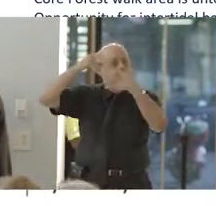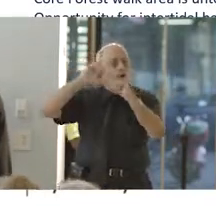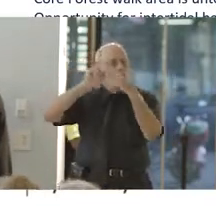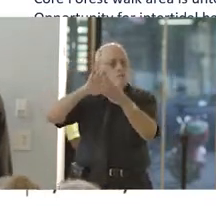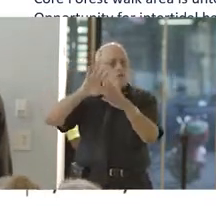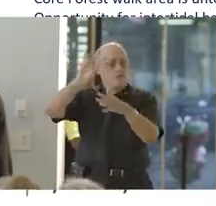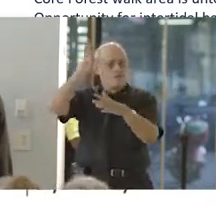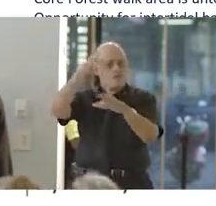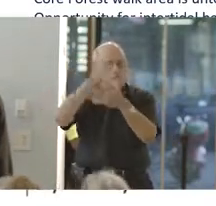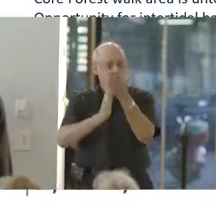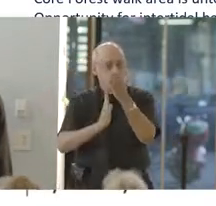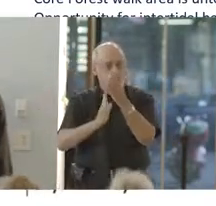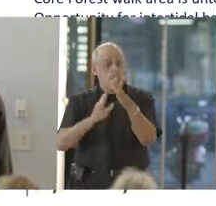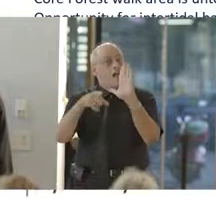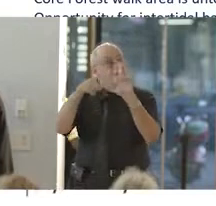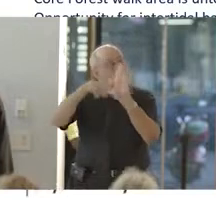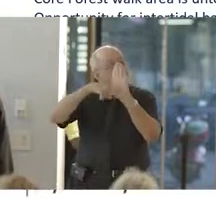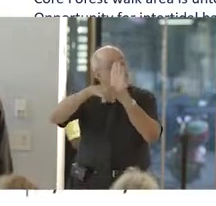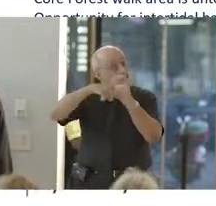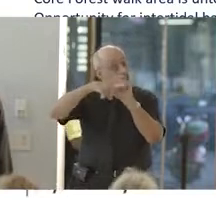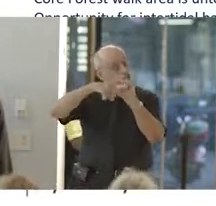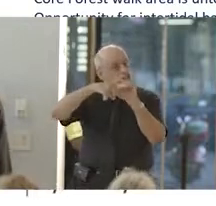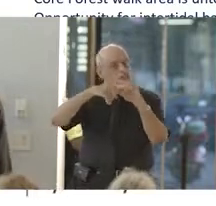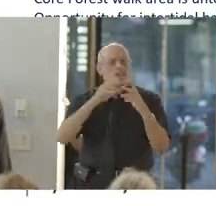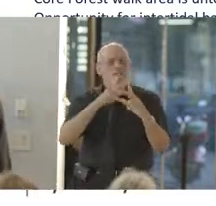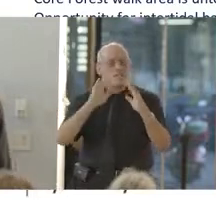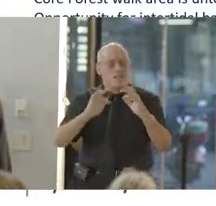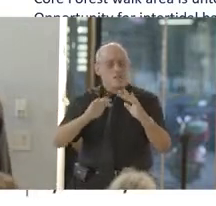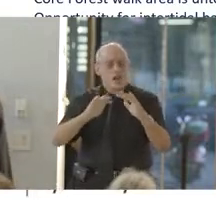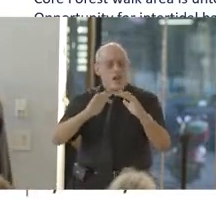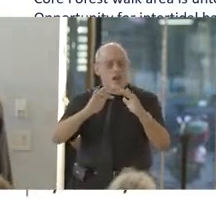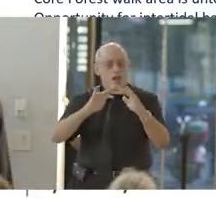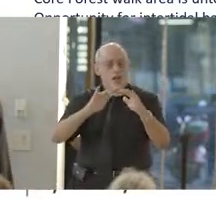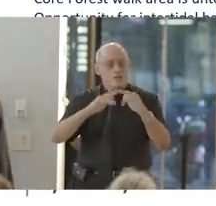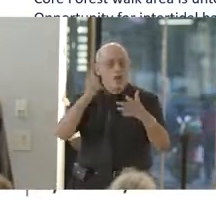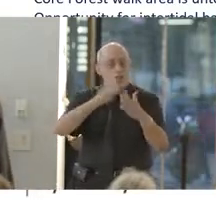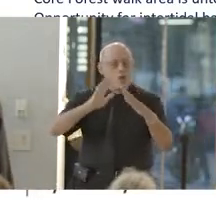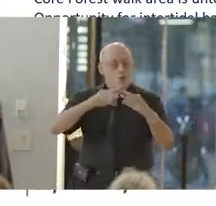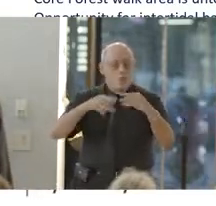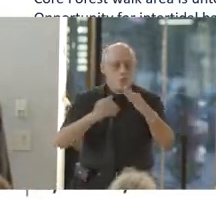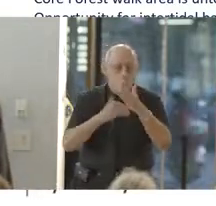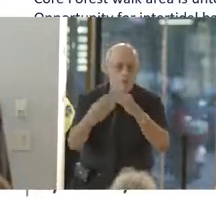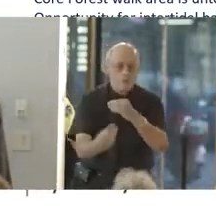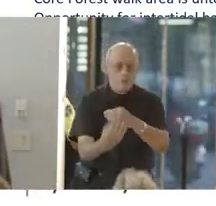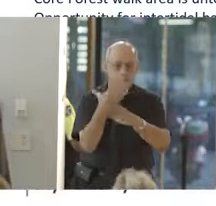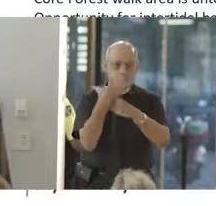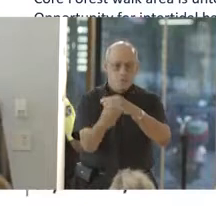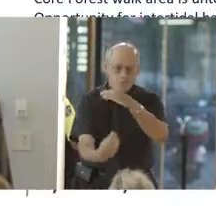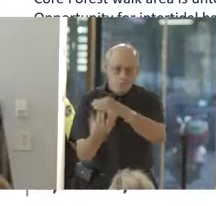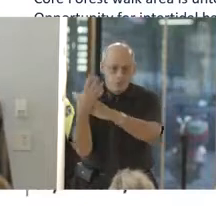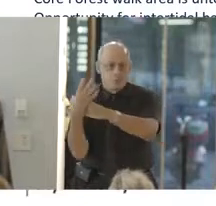7. The disadvantages are with sea level rise, these lower areas will be regularly inundated, but in some